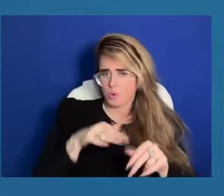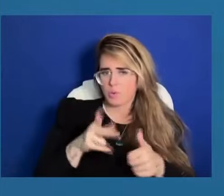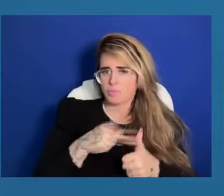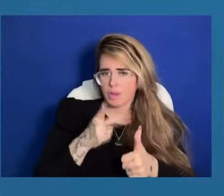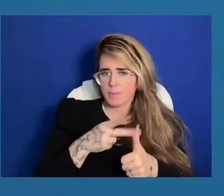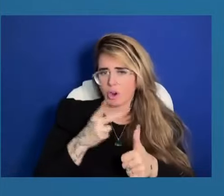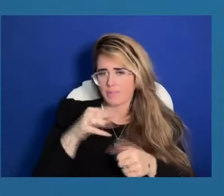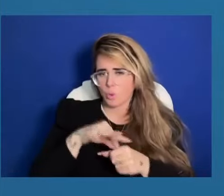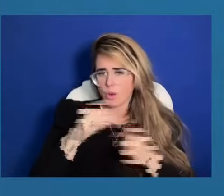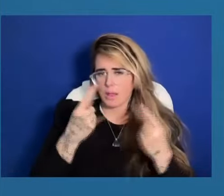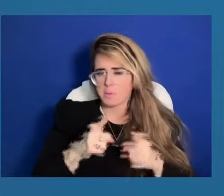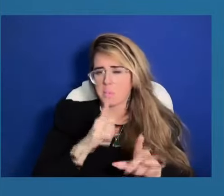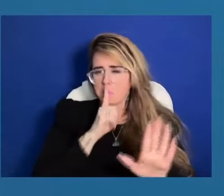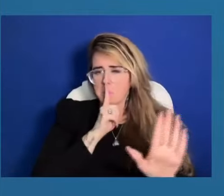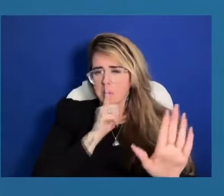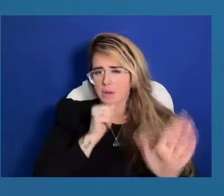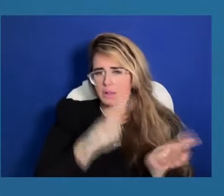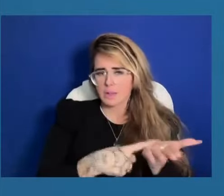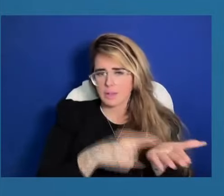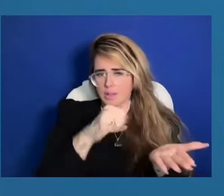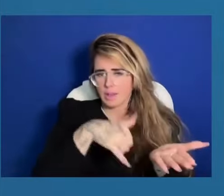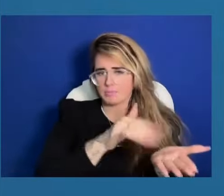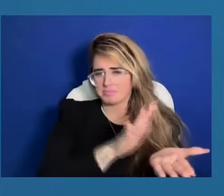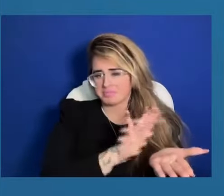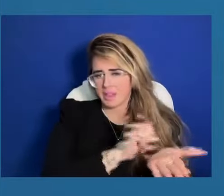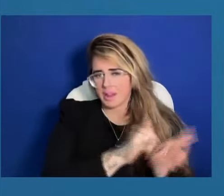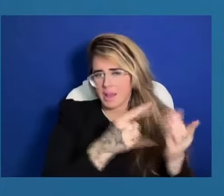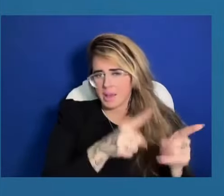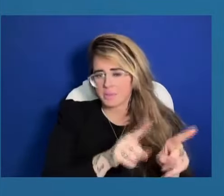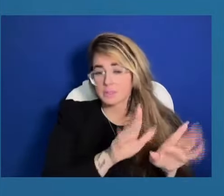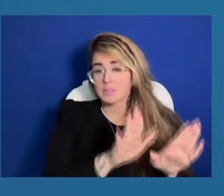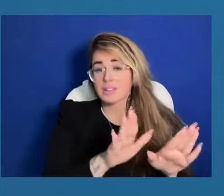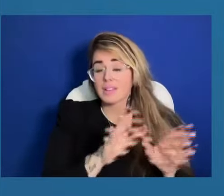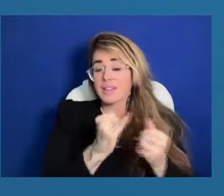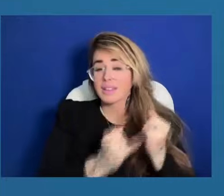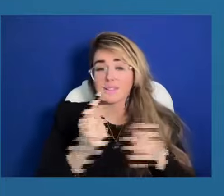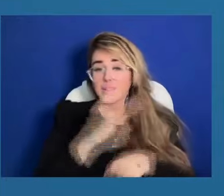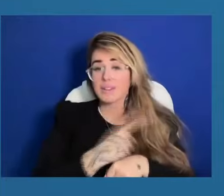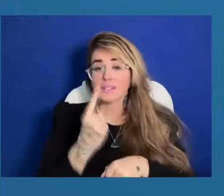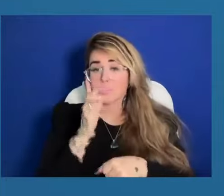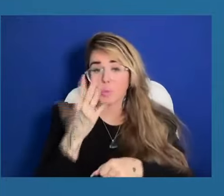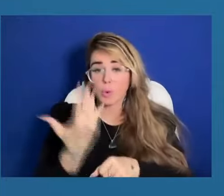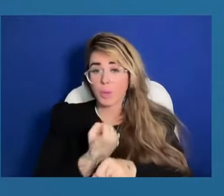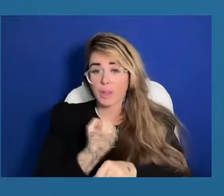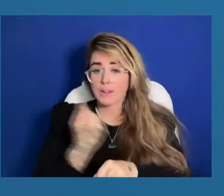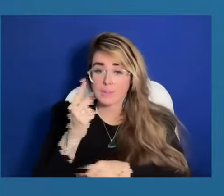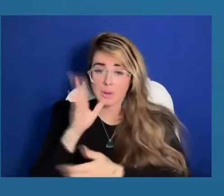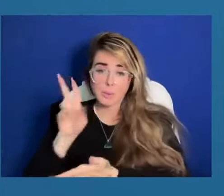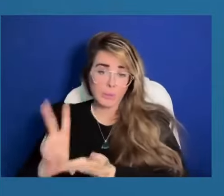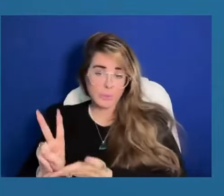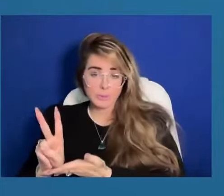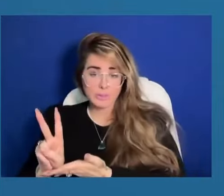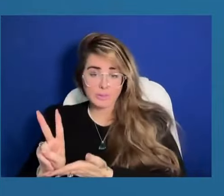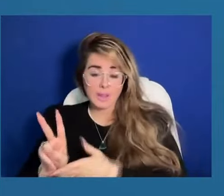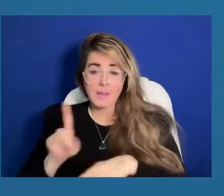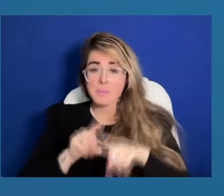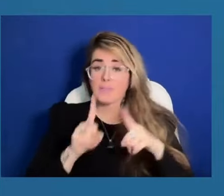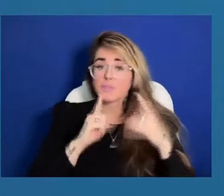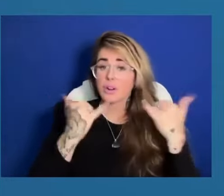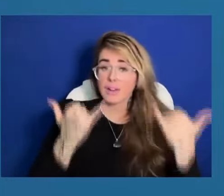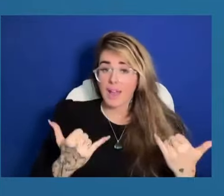let's don't talk about that. Primaries happen. And at the end of the day, somebody's going to win, and somebody's going to lose. But right now, there